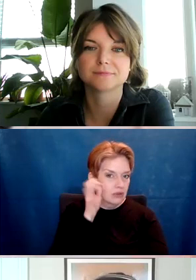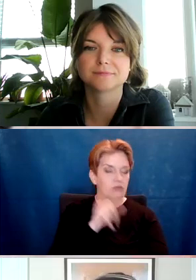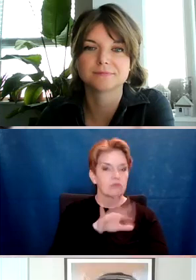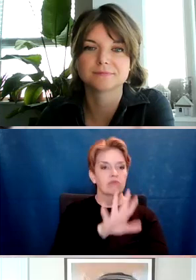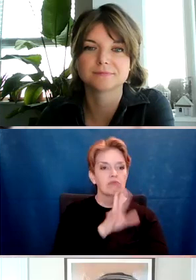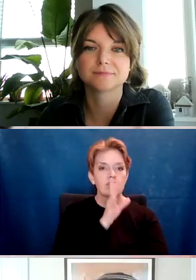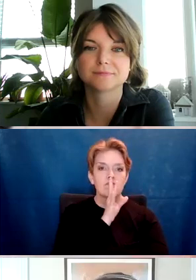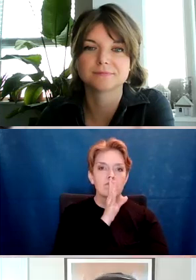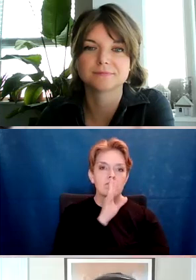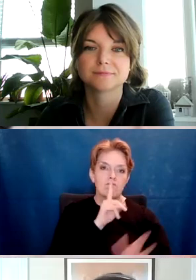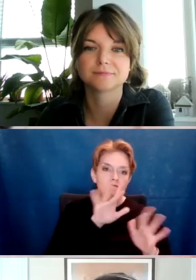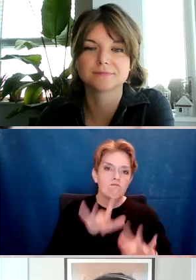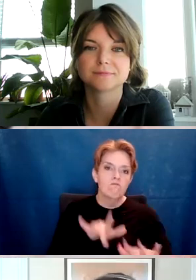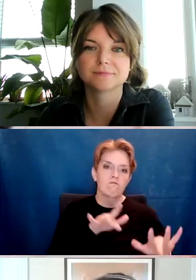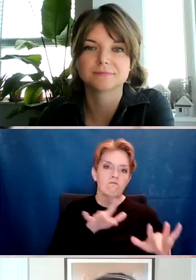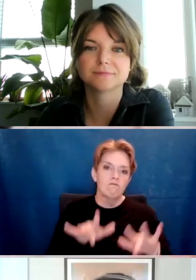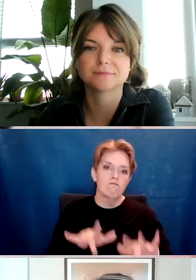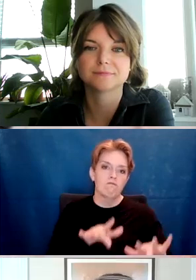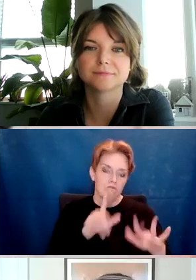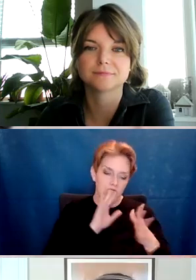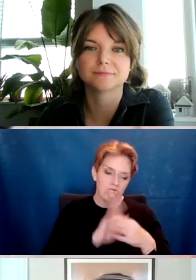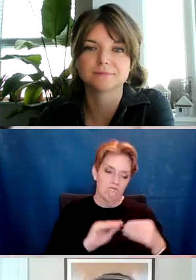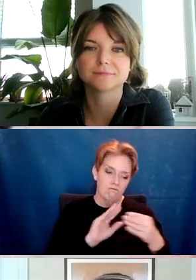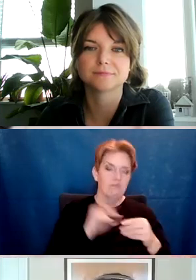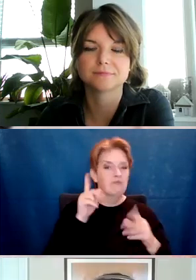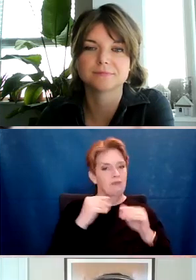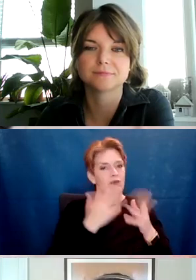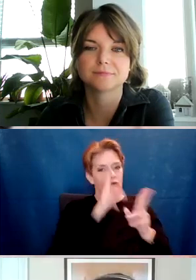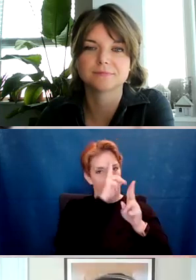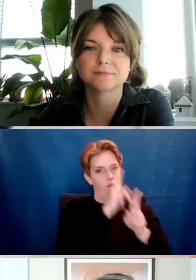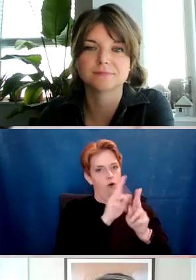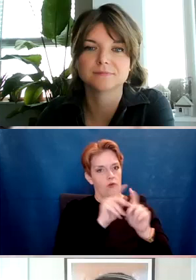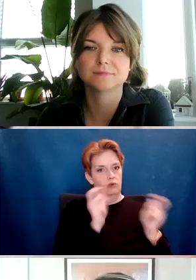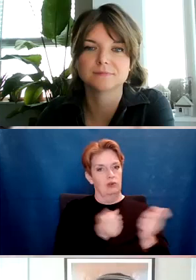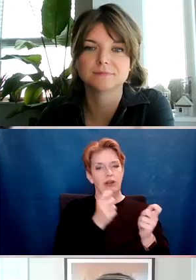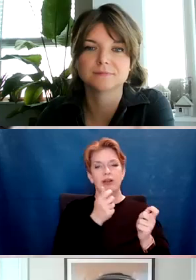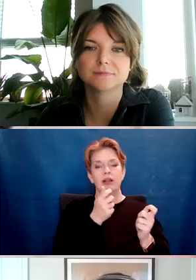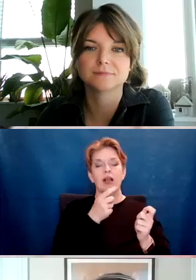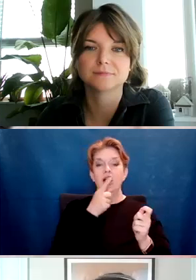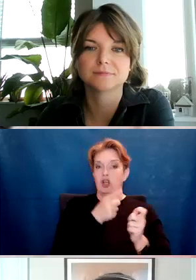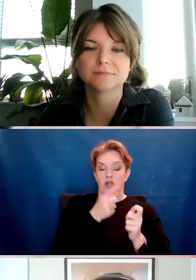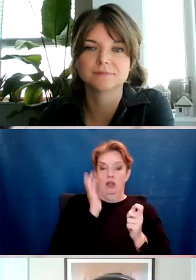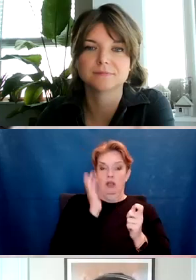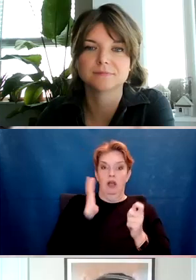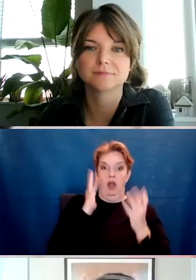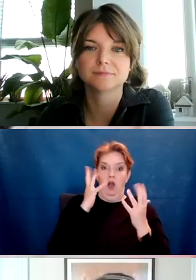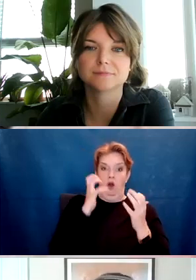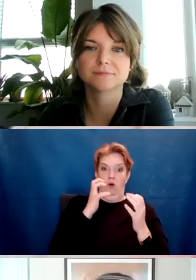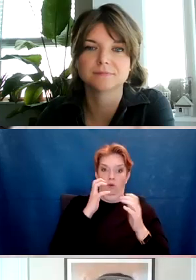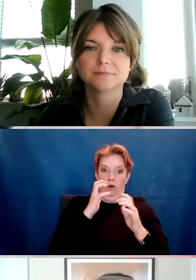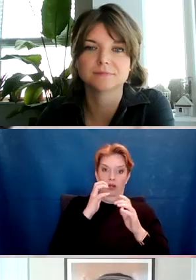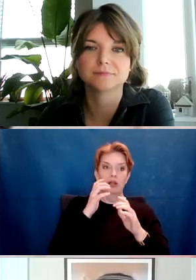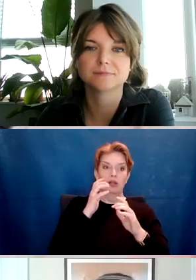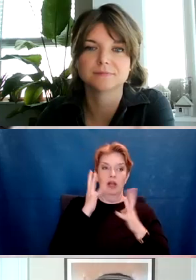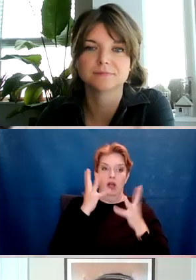with Clementine Hunter. Here she was given an honorary degree decades after she was denied entrance to her own exhibition due